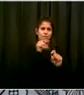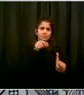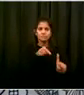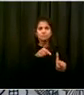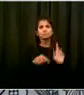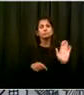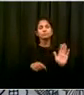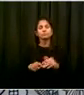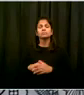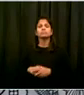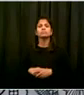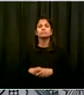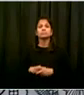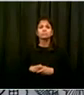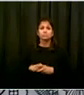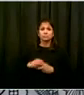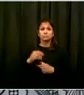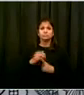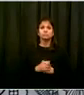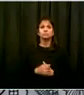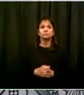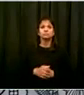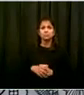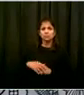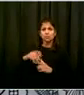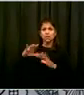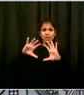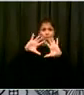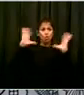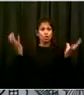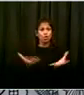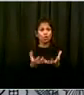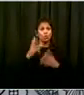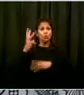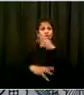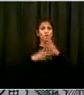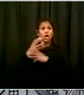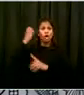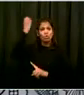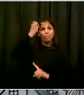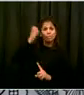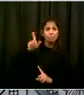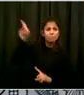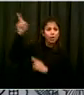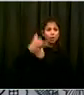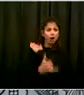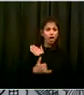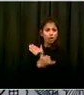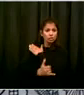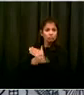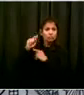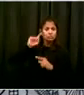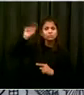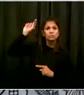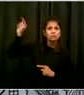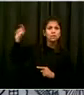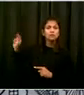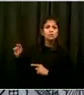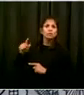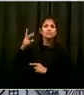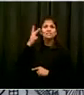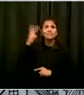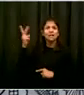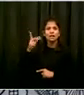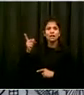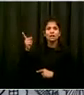in Europe is unfortunately the most painful example of how they let their guard down and now they're seeing full-blown resurgence,